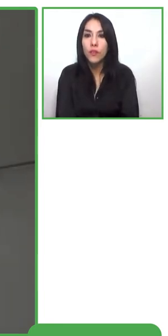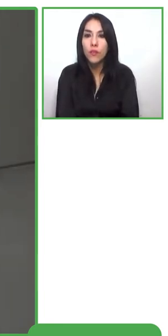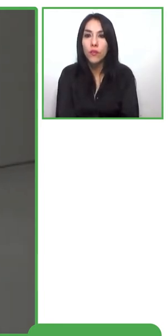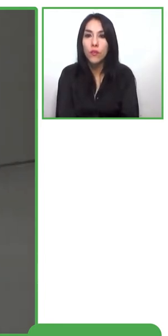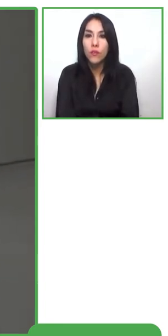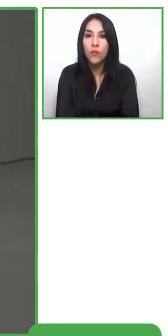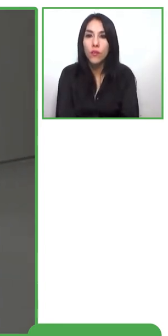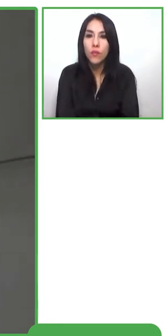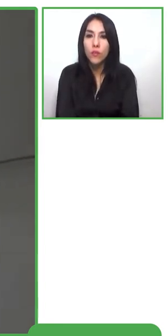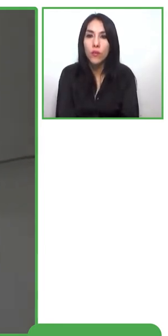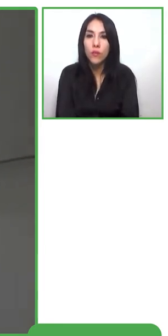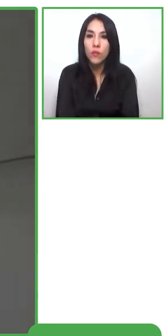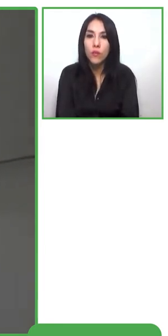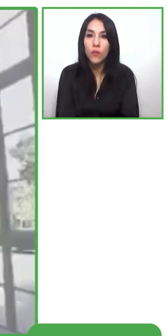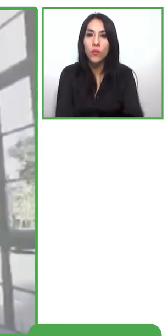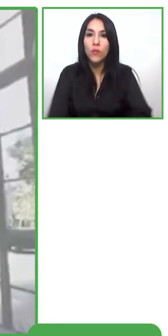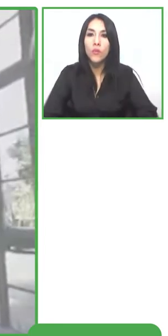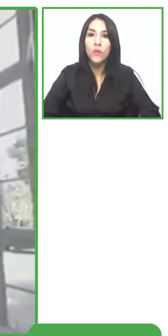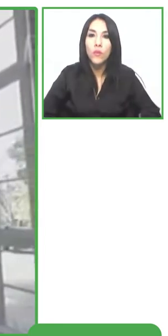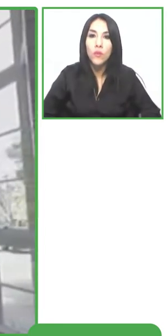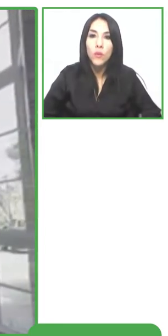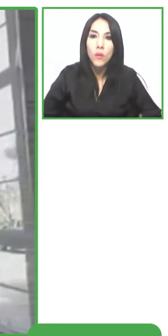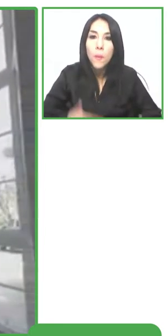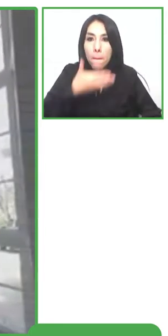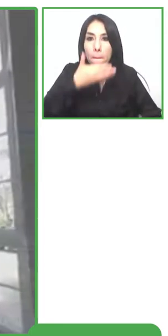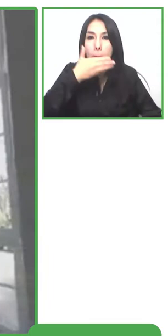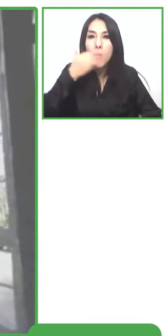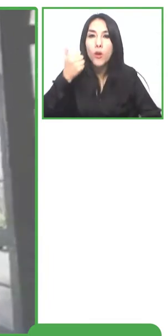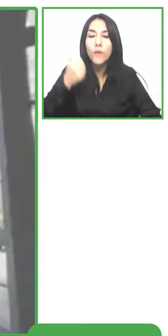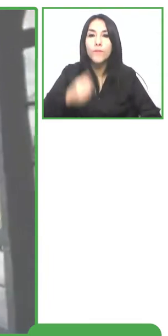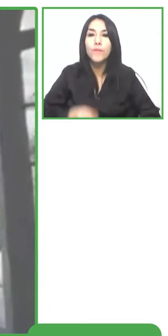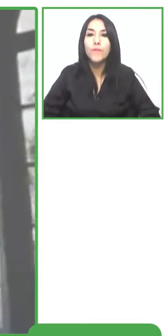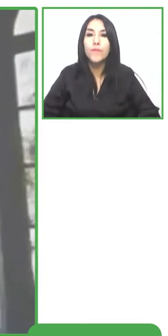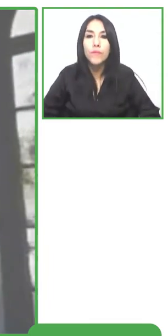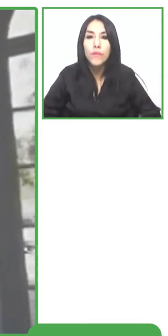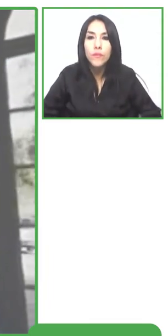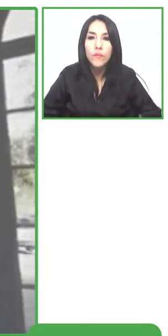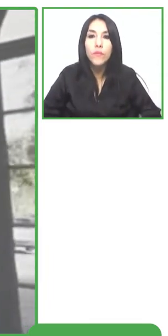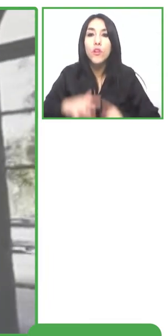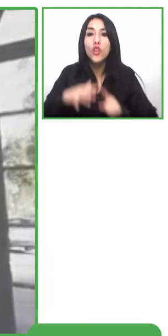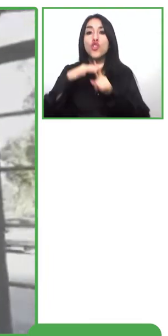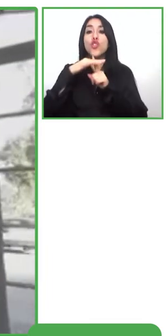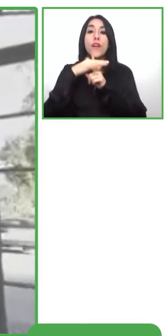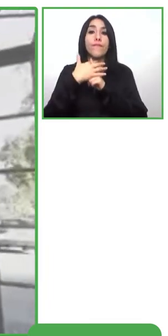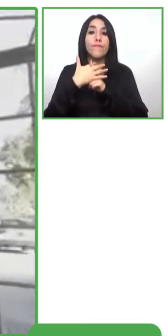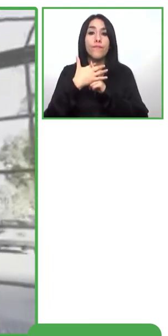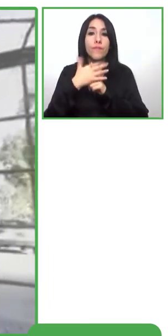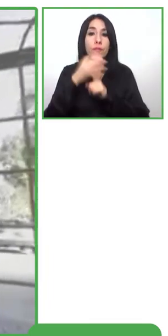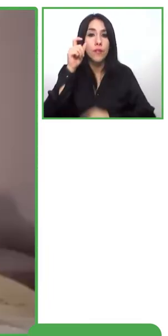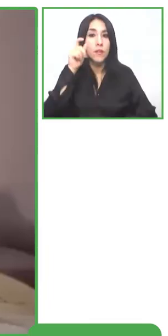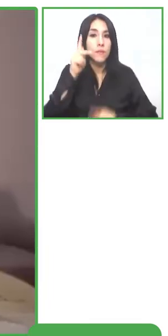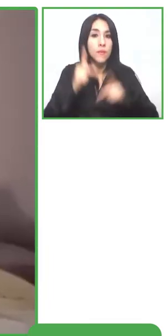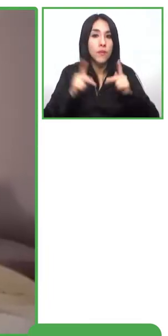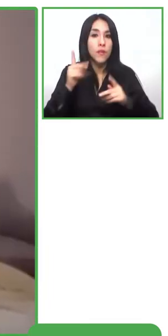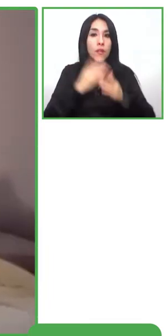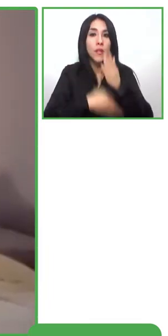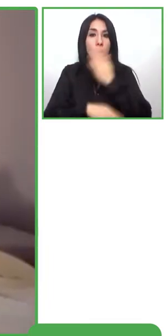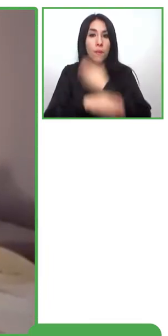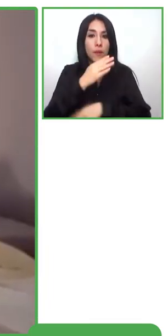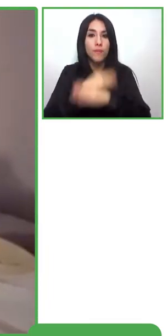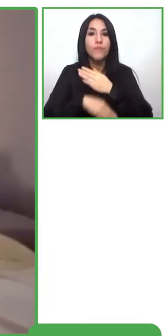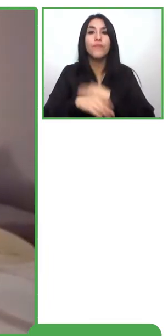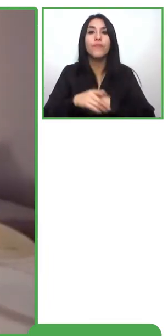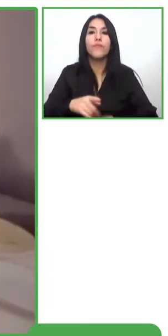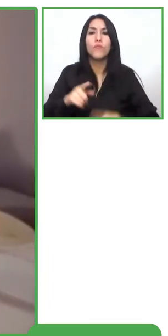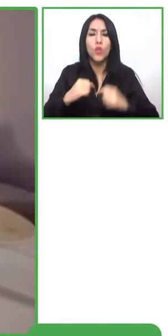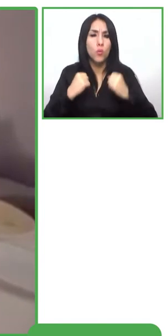de vida. Universo Santi is a reality to improve the lives of people with disability. It's a strong bet